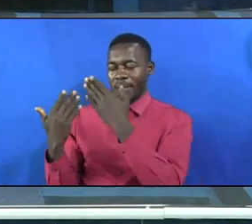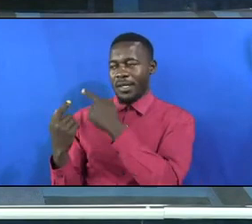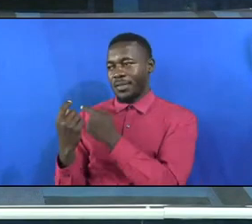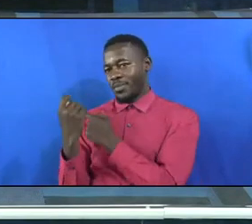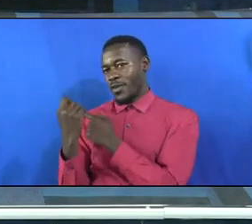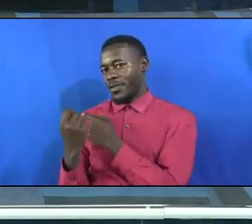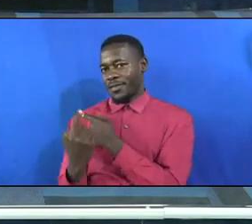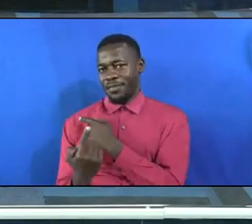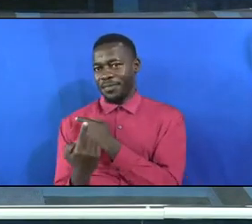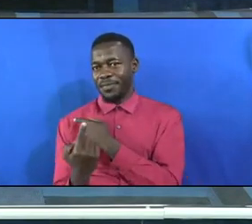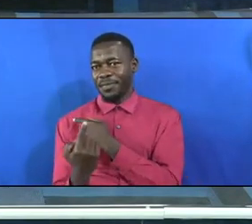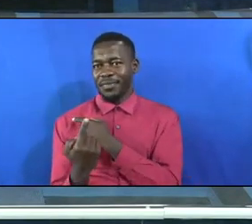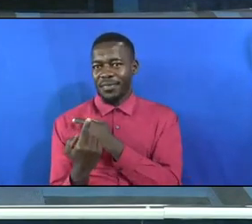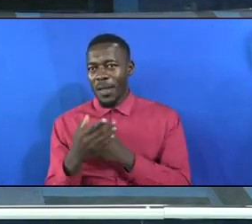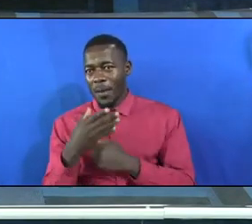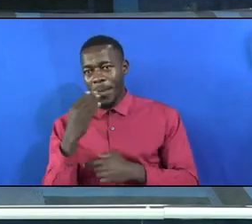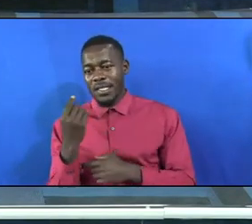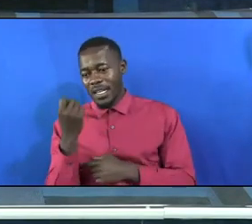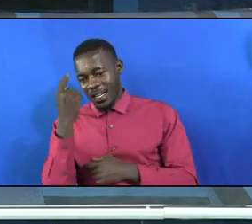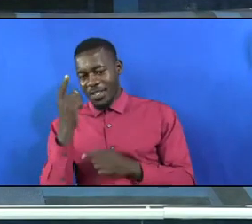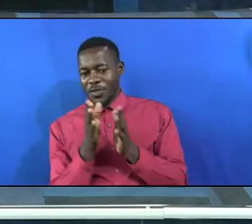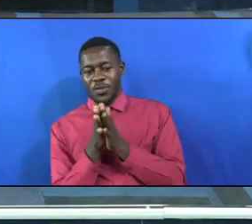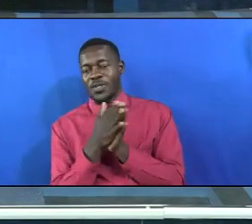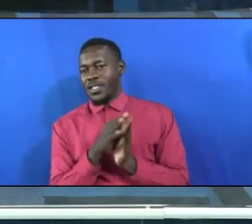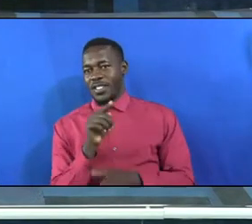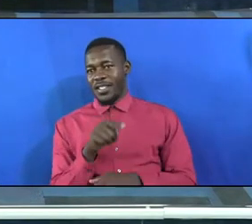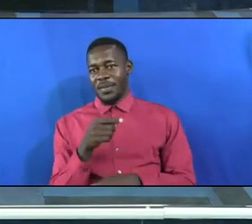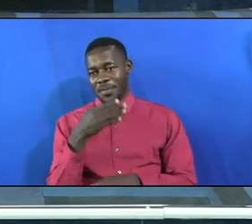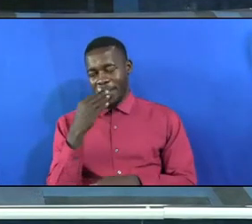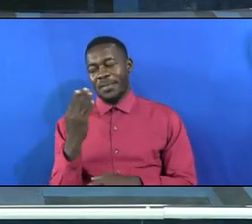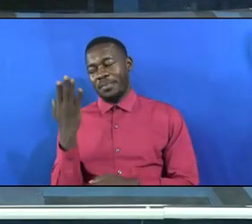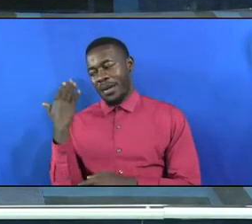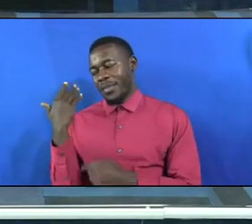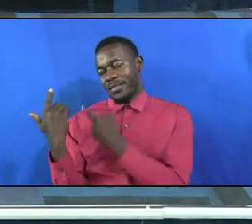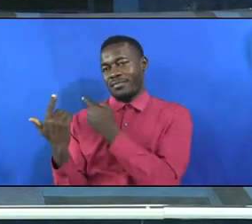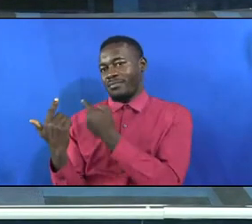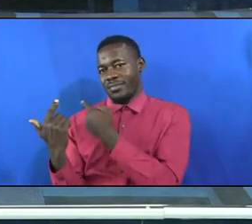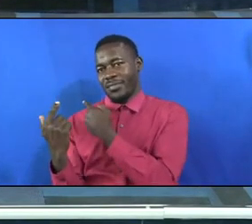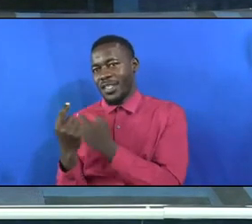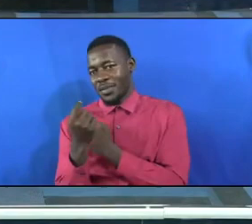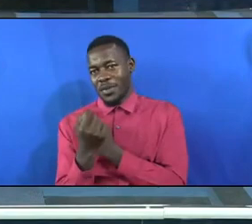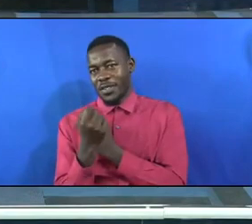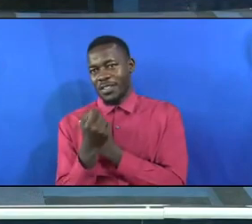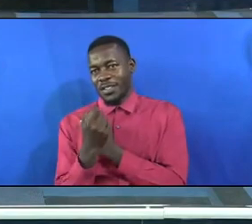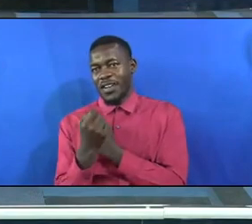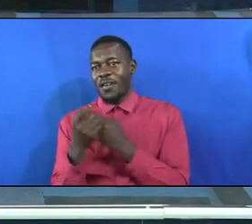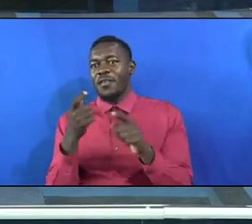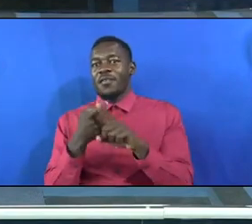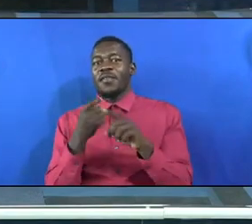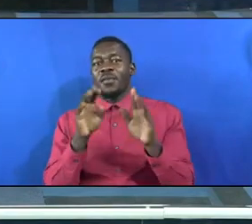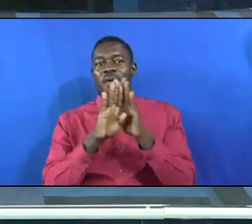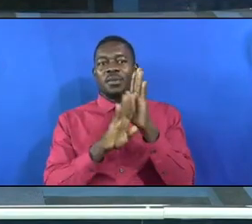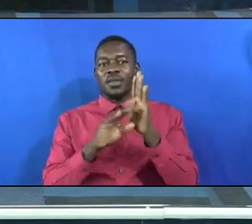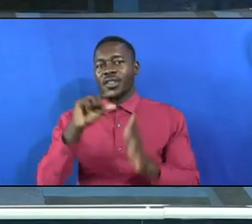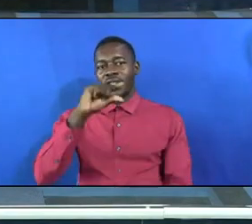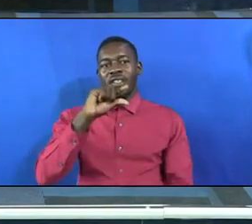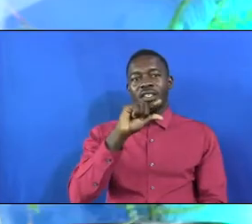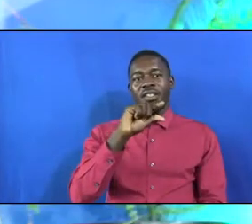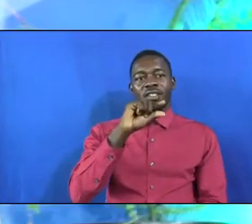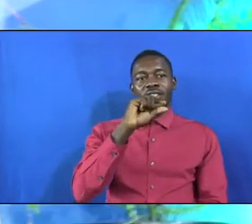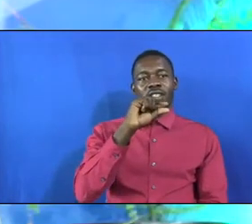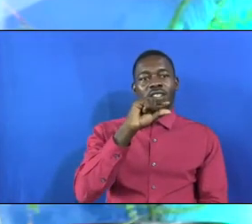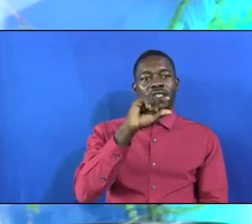us to be able to understand what is happening ahead and go back and start reflecting right from Genesis chapter